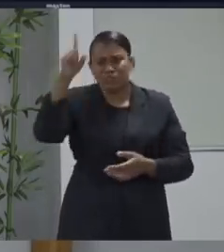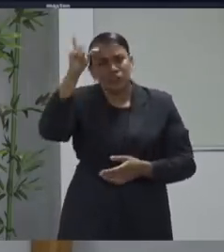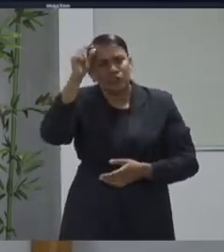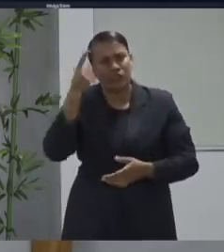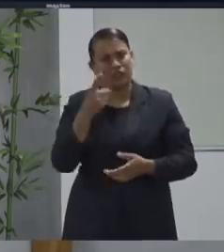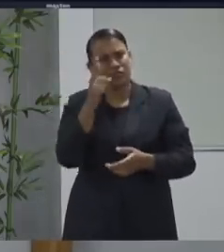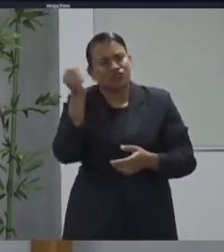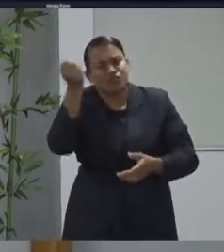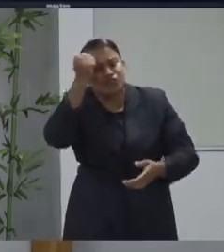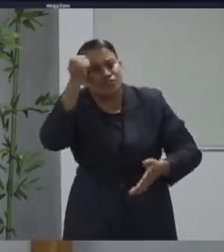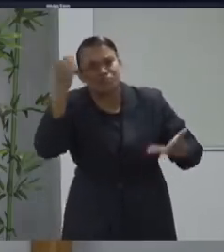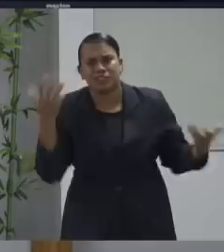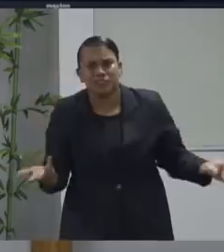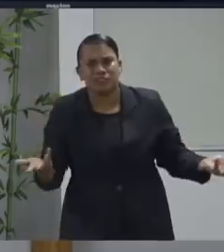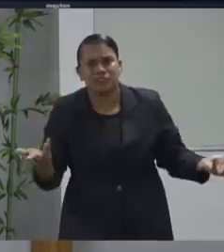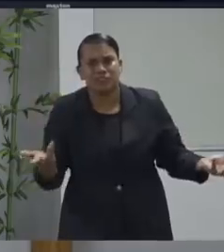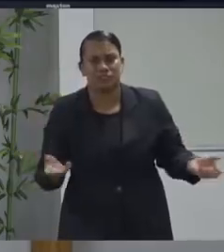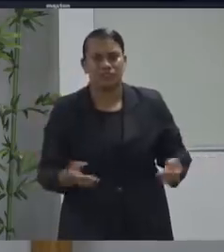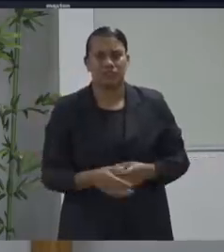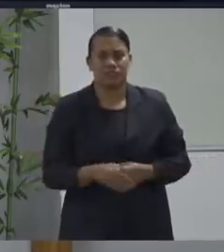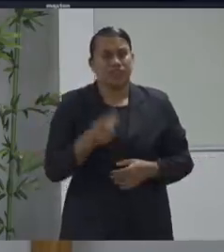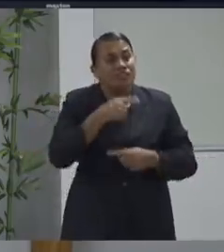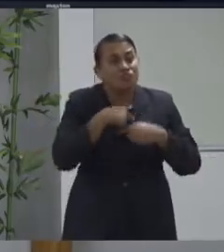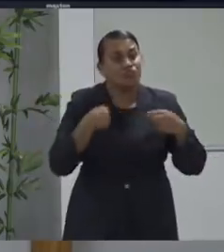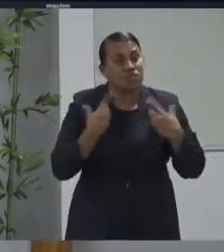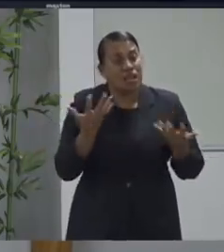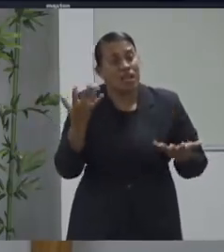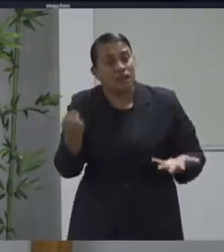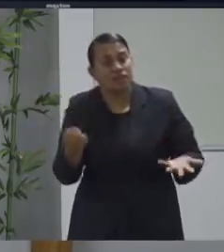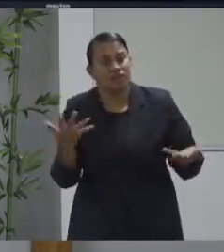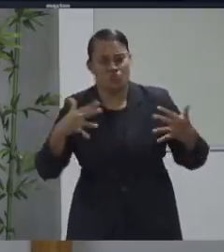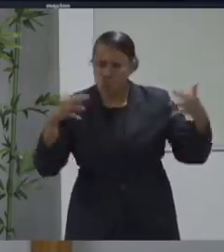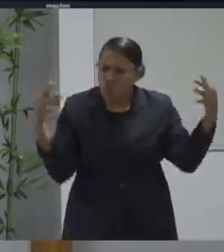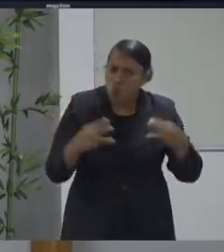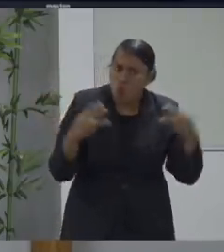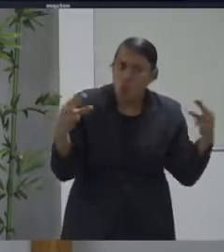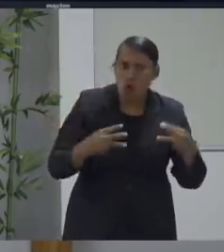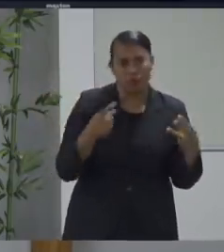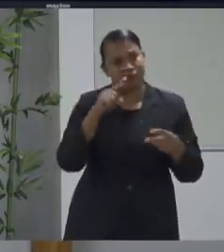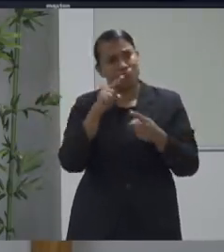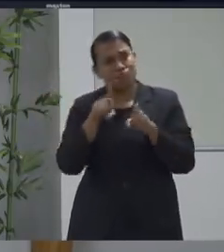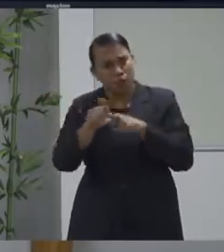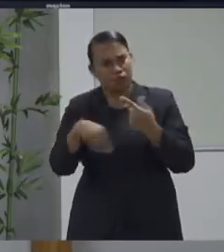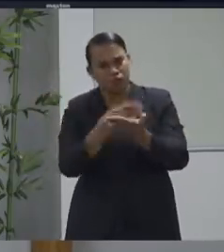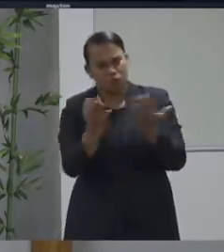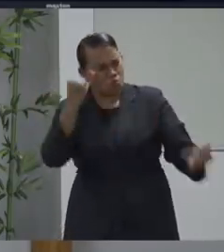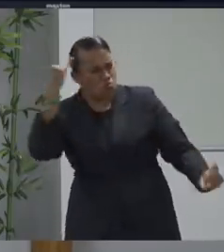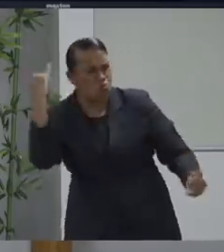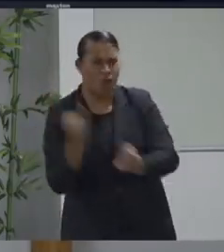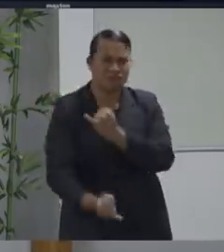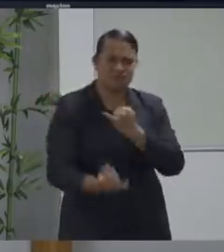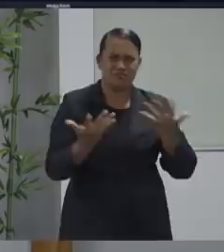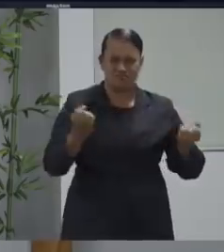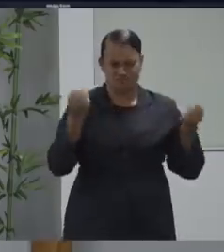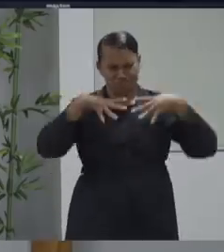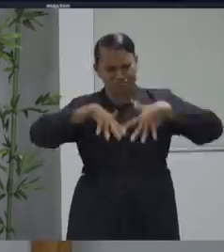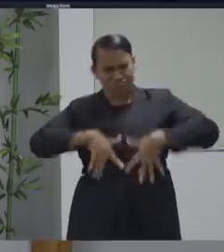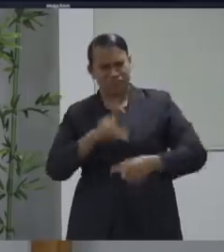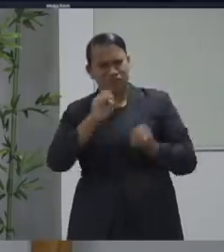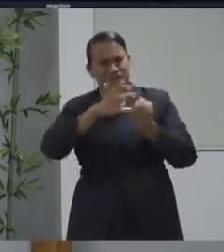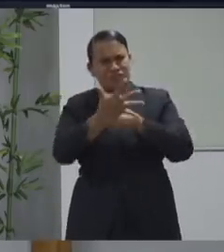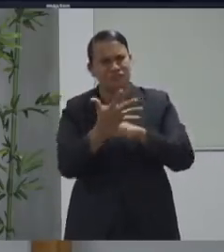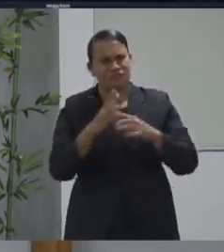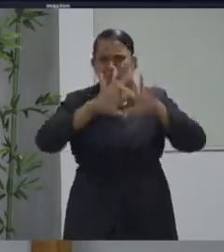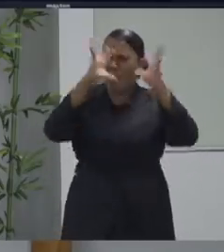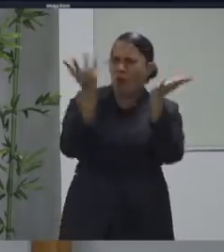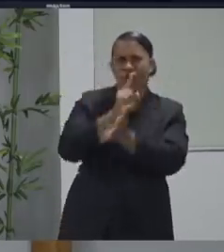stupid. We are at war with the most devastating global pandemic in 100 years, and any